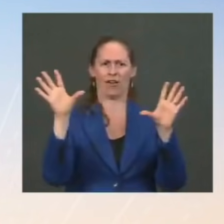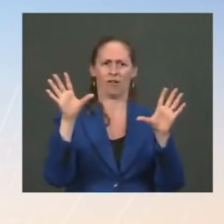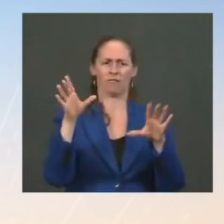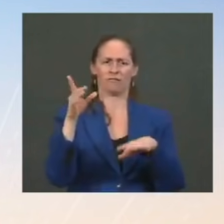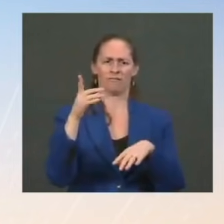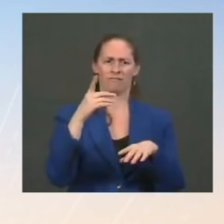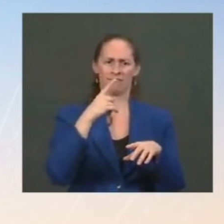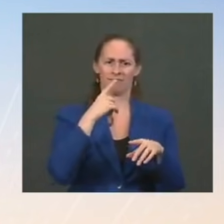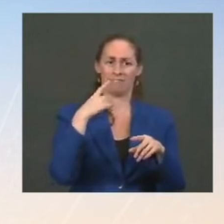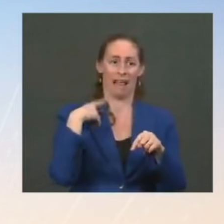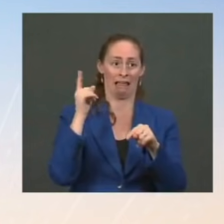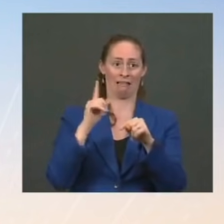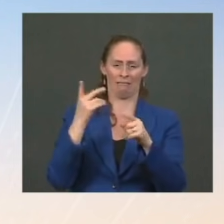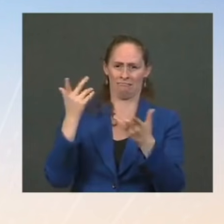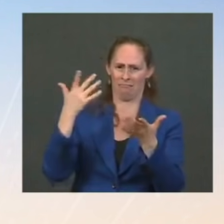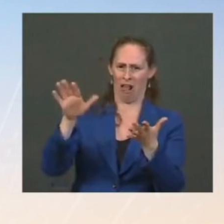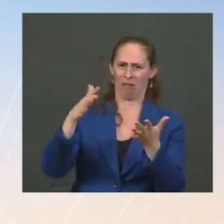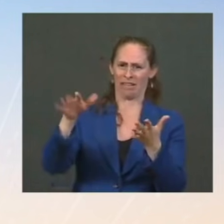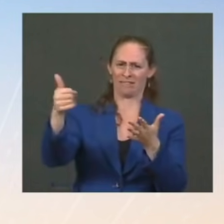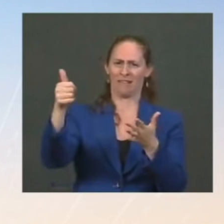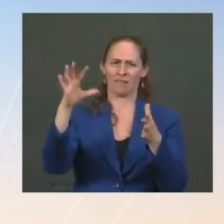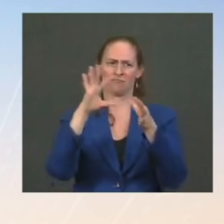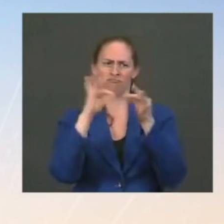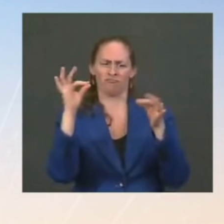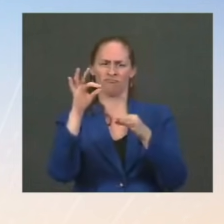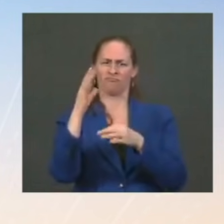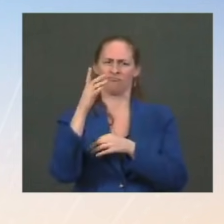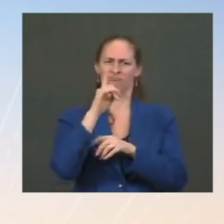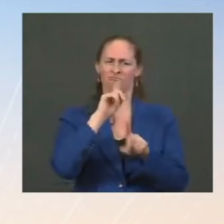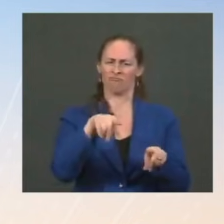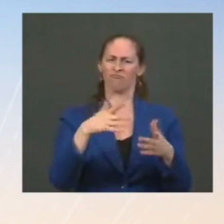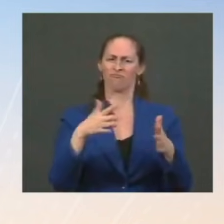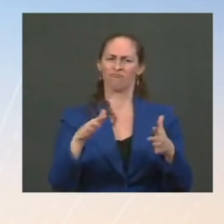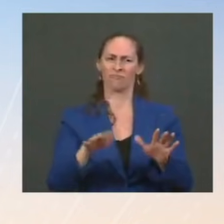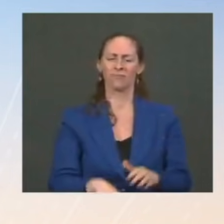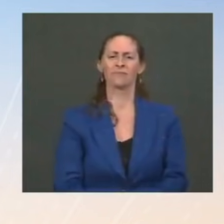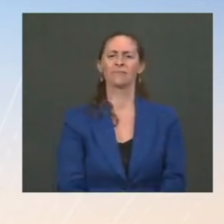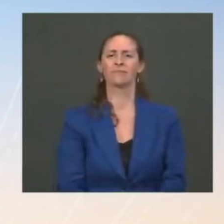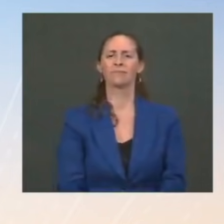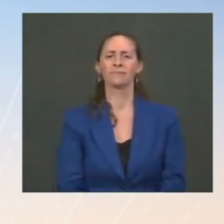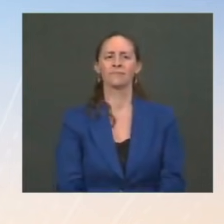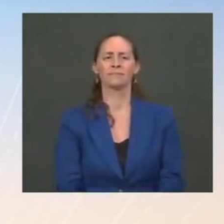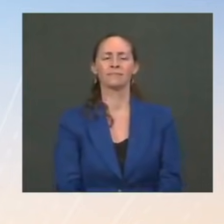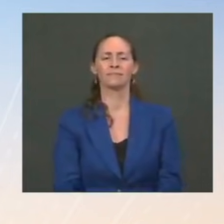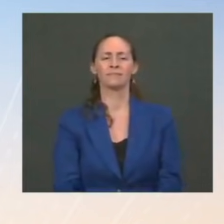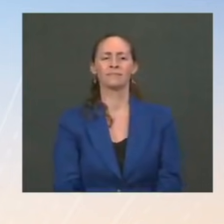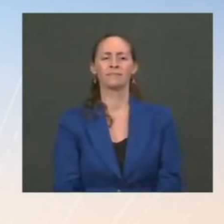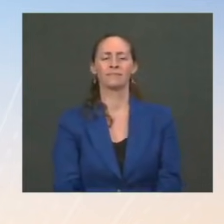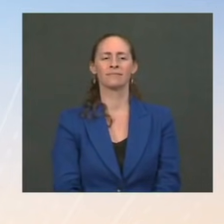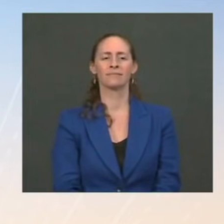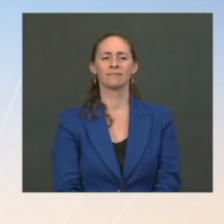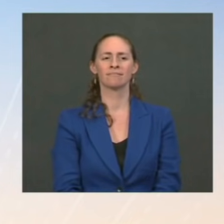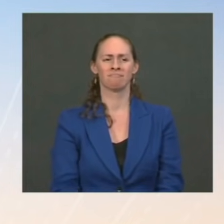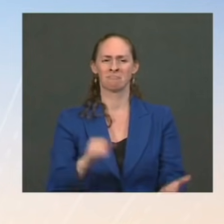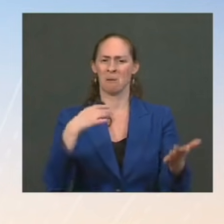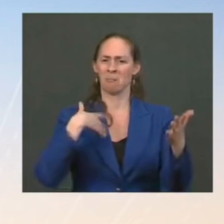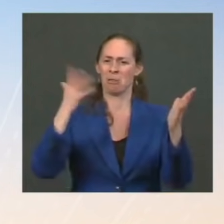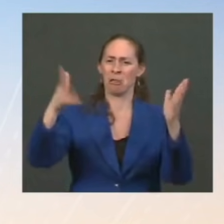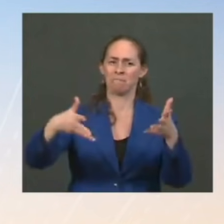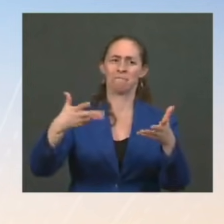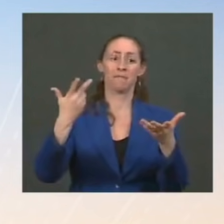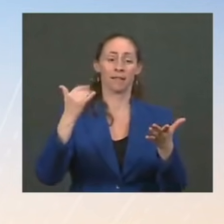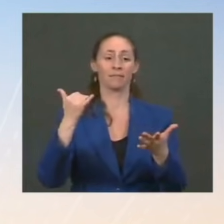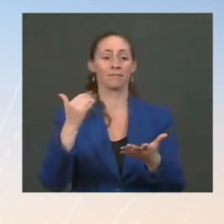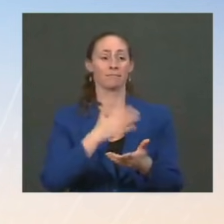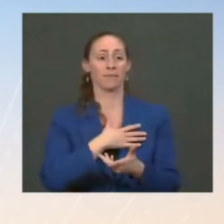from here, but he did very much answer that question. And I'm going to leave because my daughter at some point is